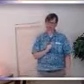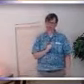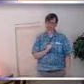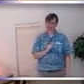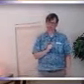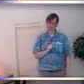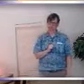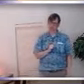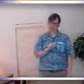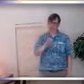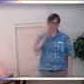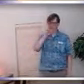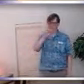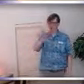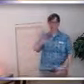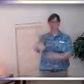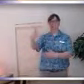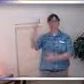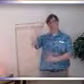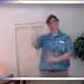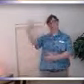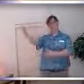As I breathe that knowing in,